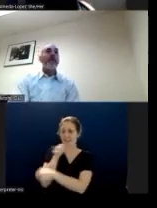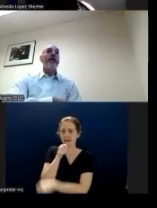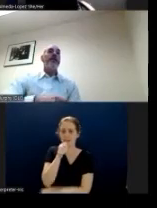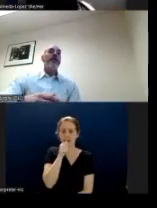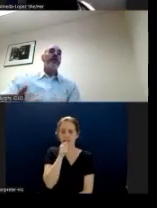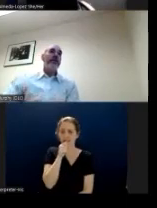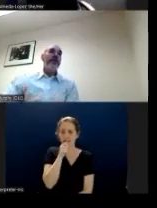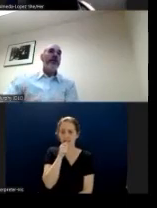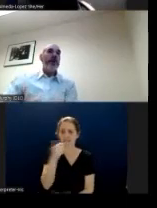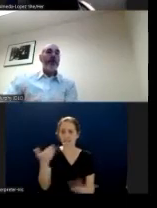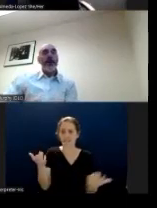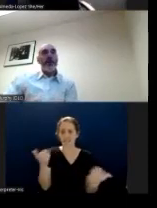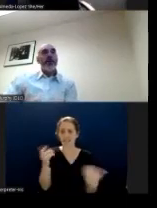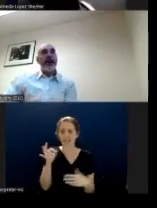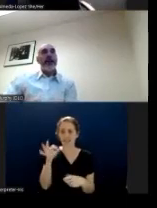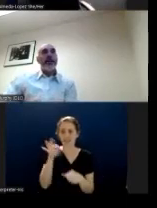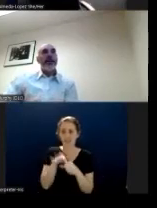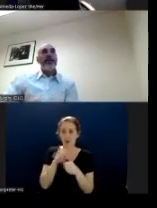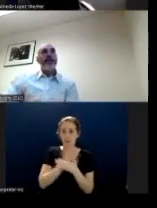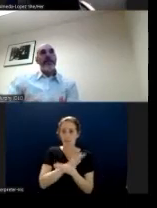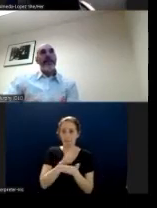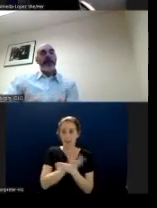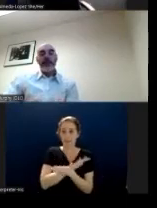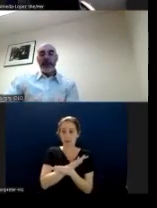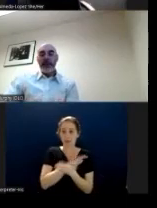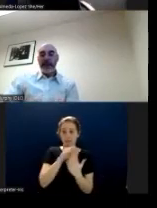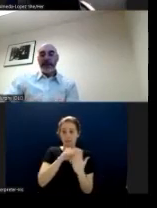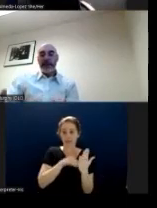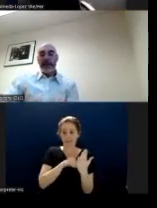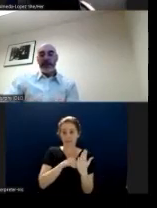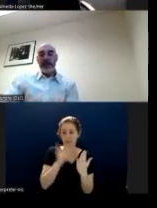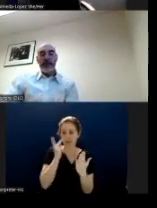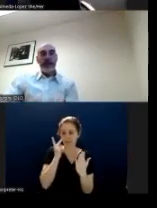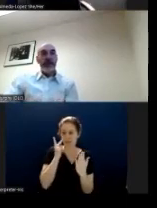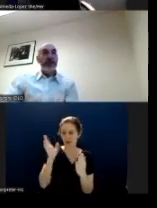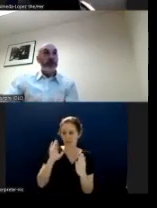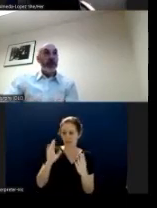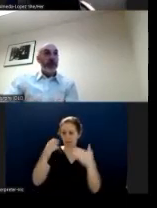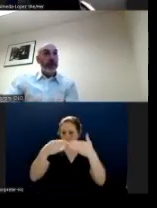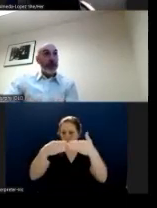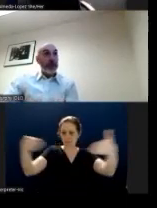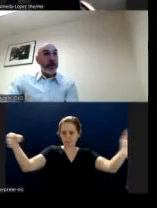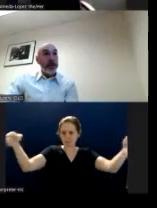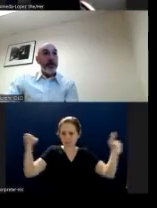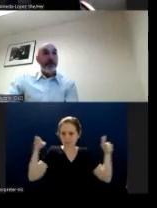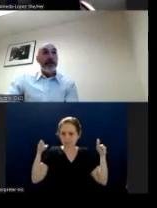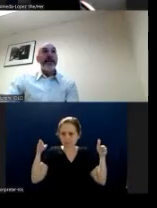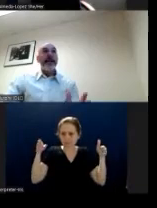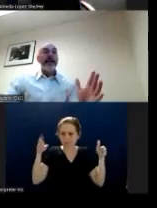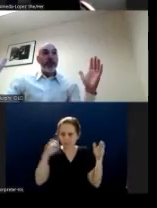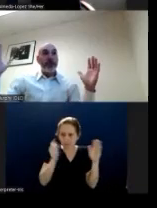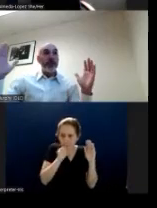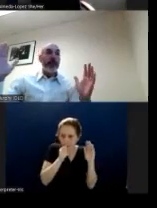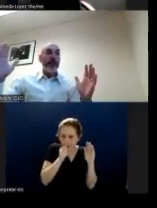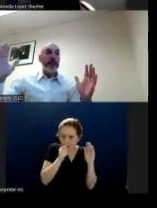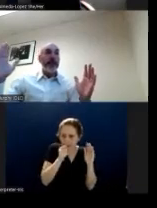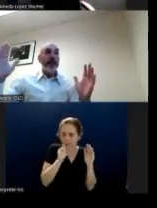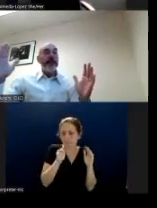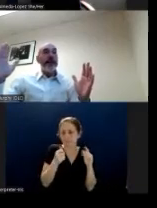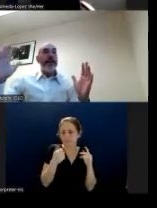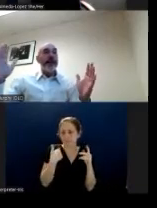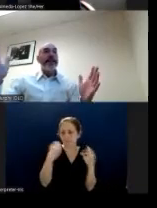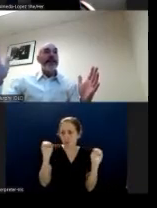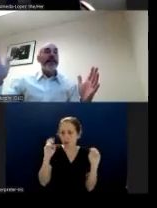So if you vote with a paper ballot, like we saw in the last slide, generally you get your own little cubicle. It has walls around